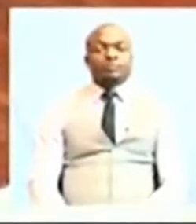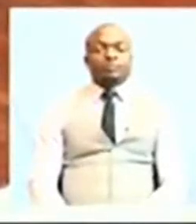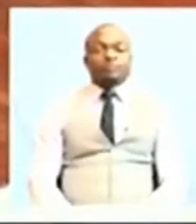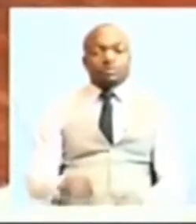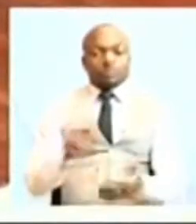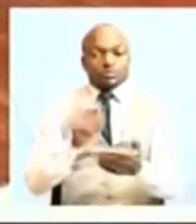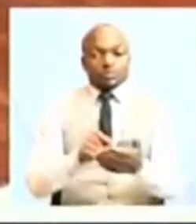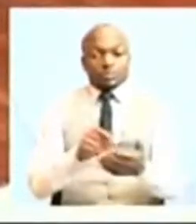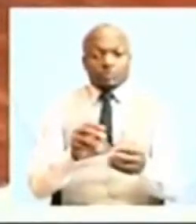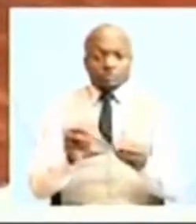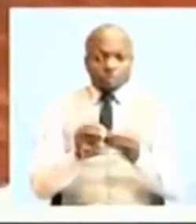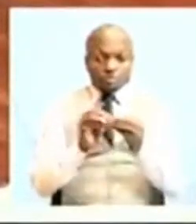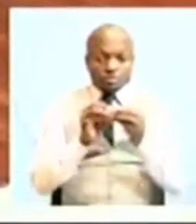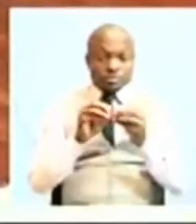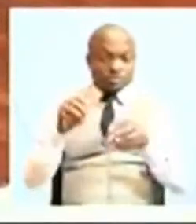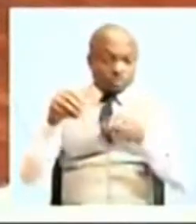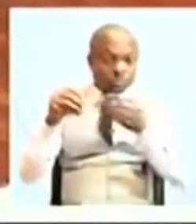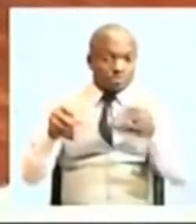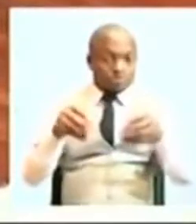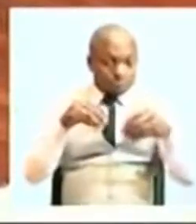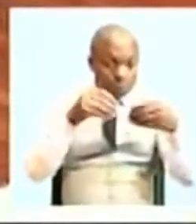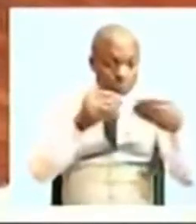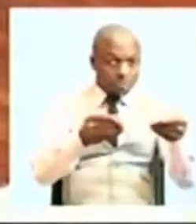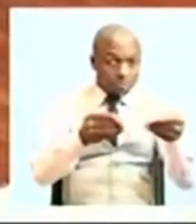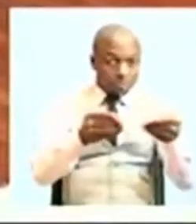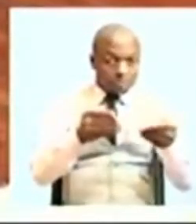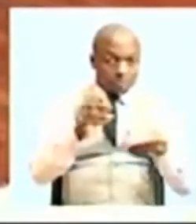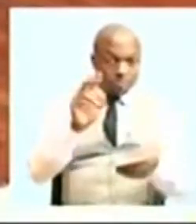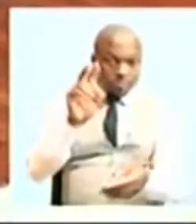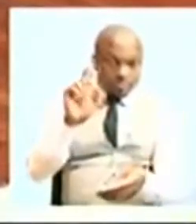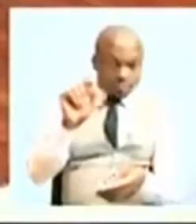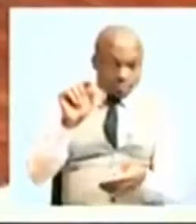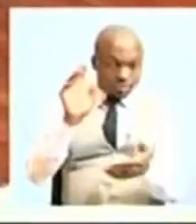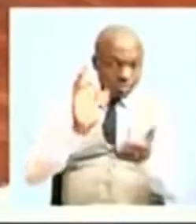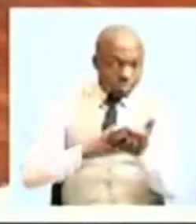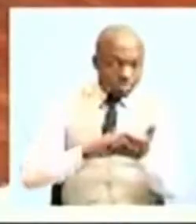This brings us to a total expenditure of